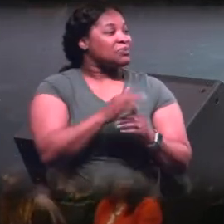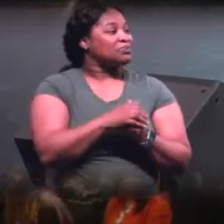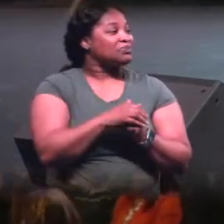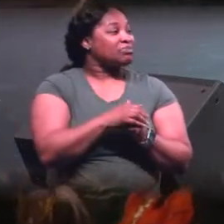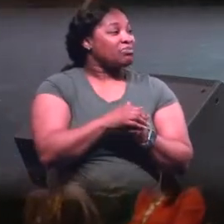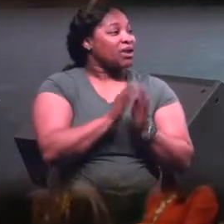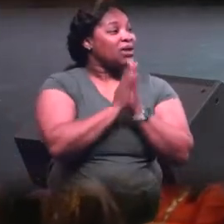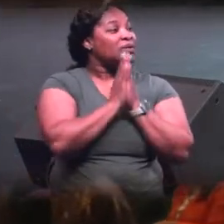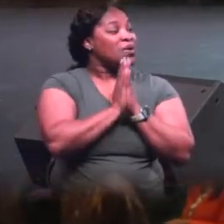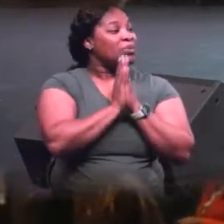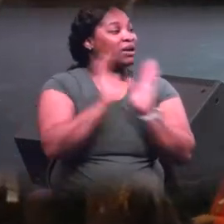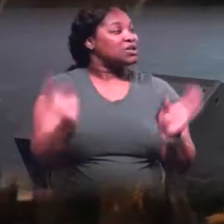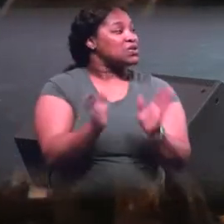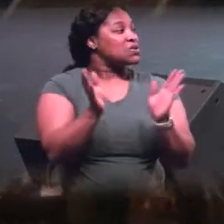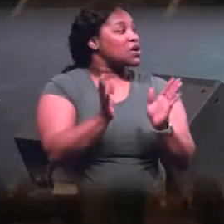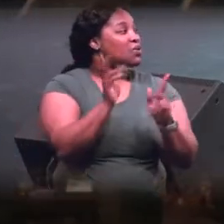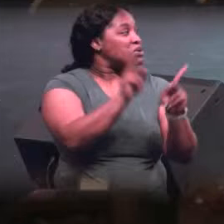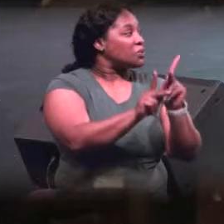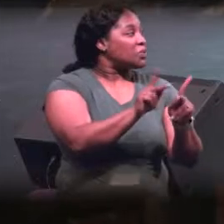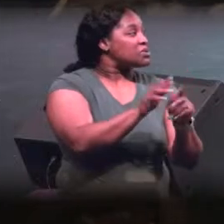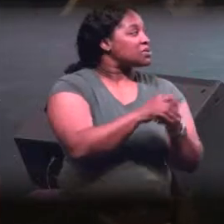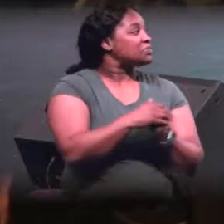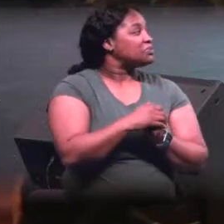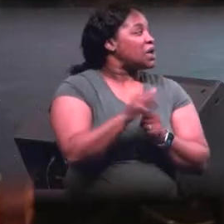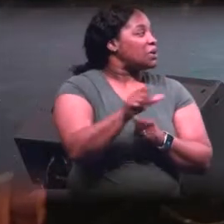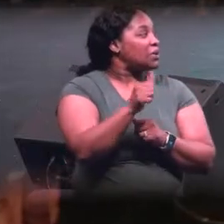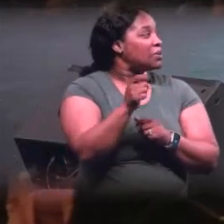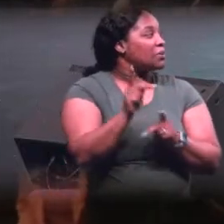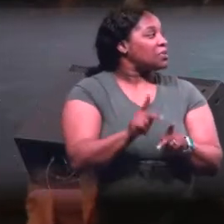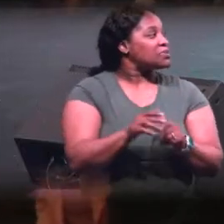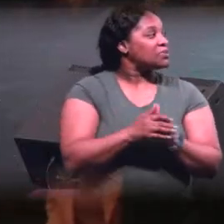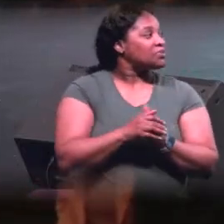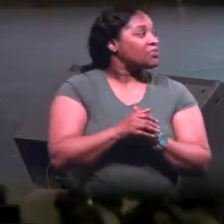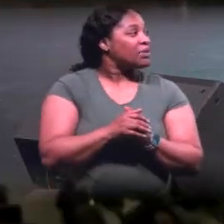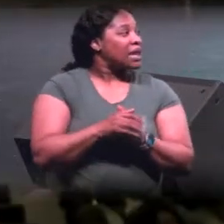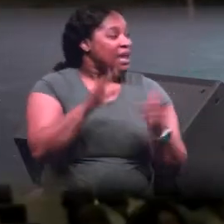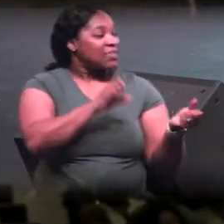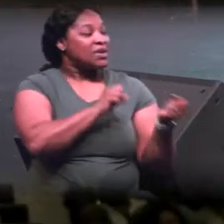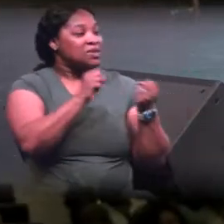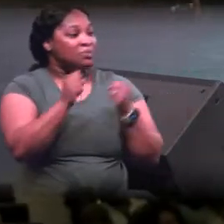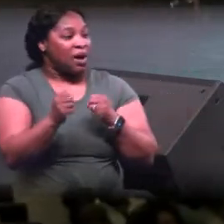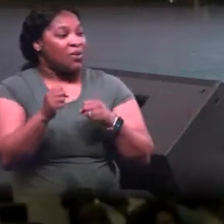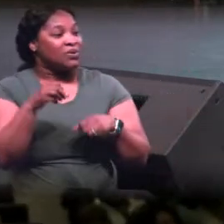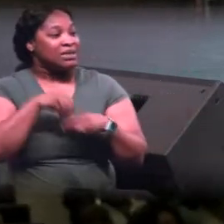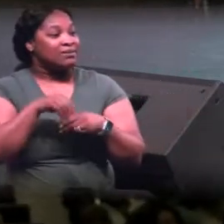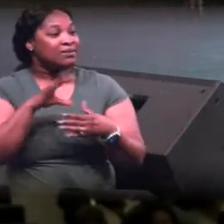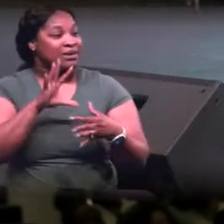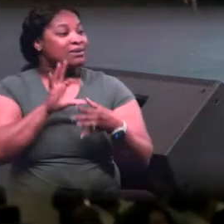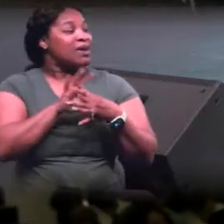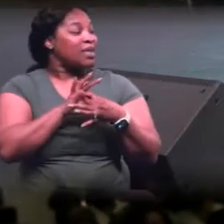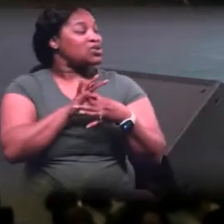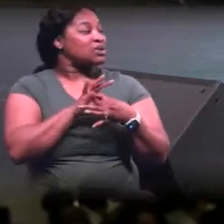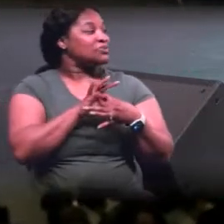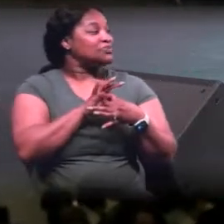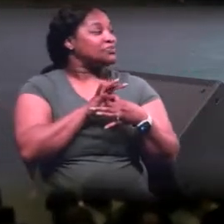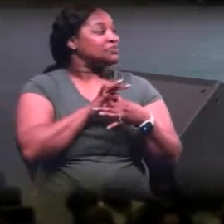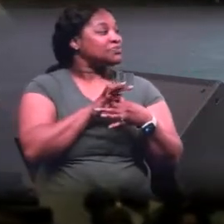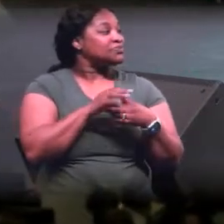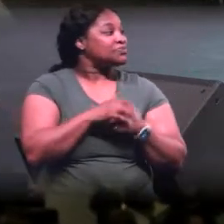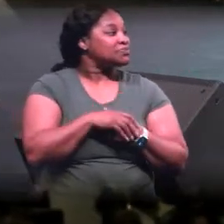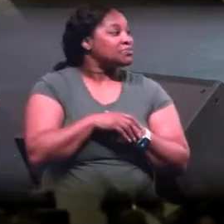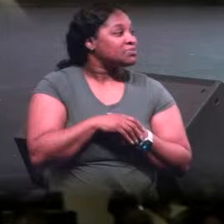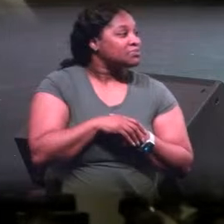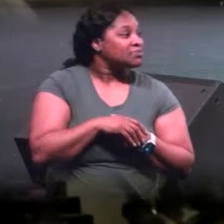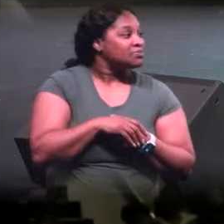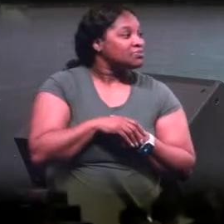I pray that it be an inspiration for somebody else. There is power in connection. Amen.